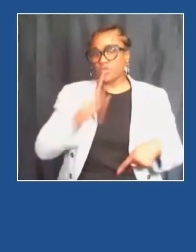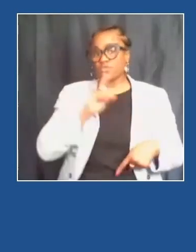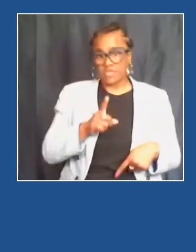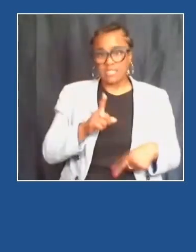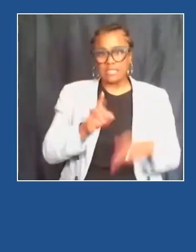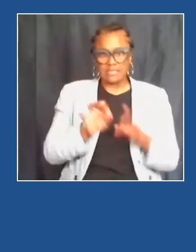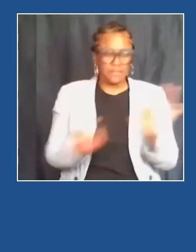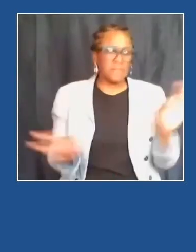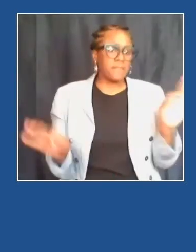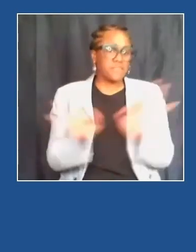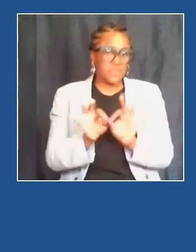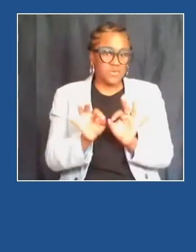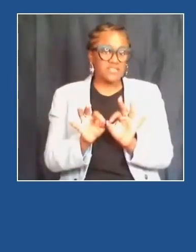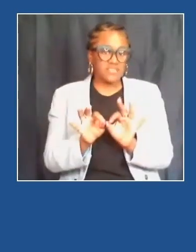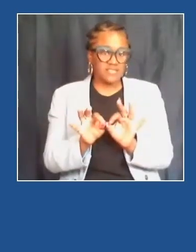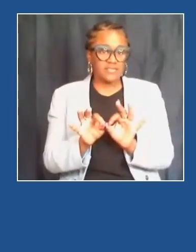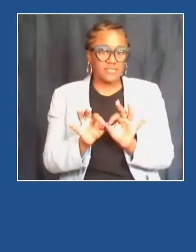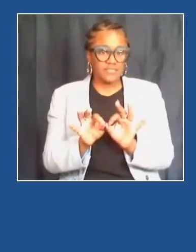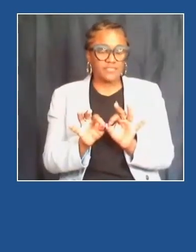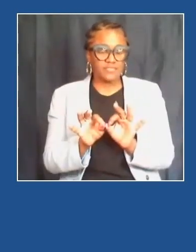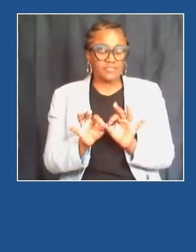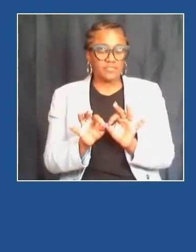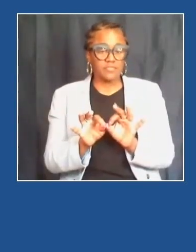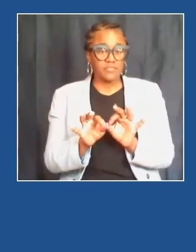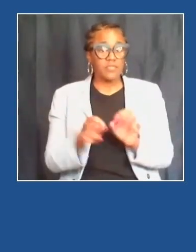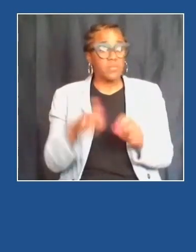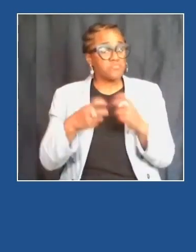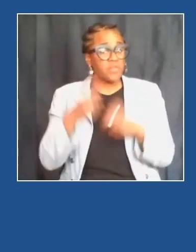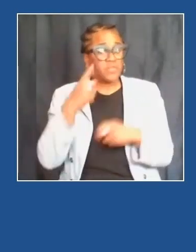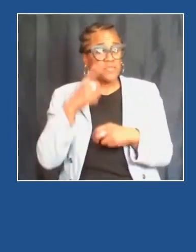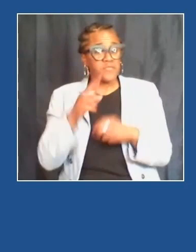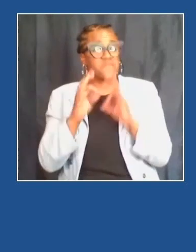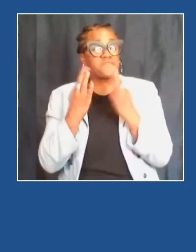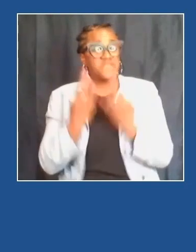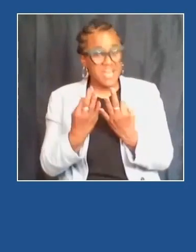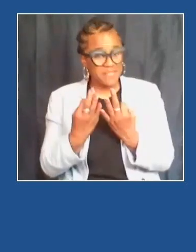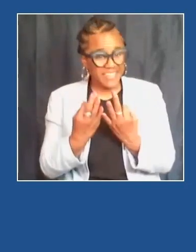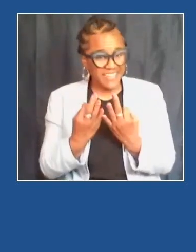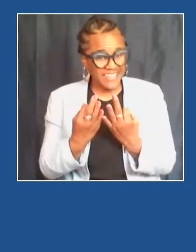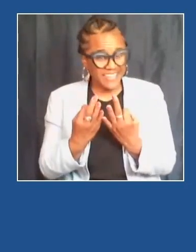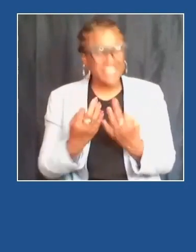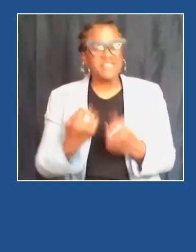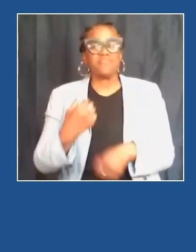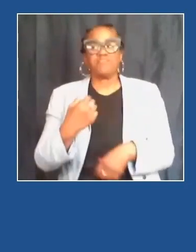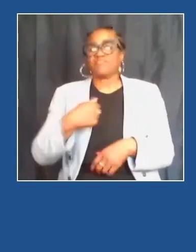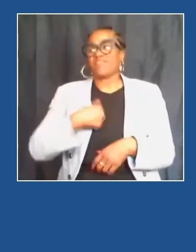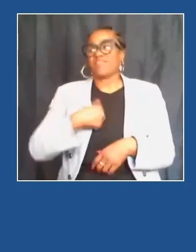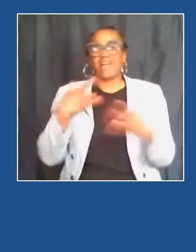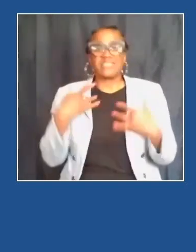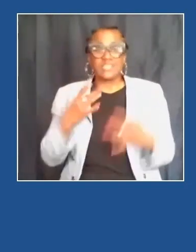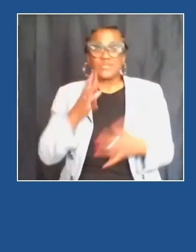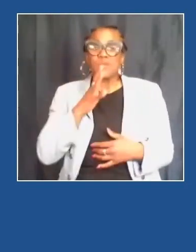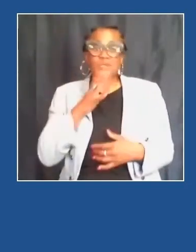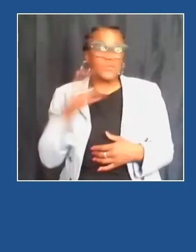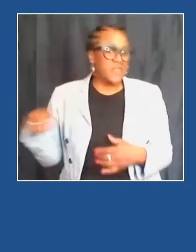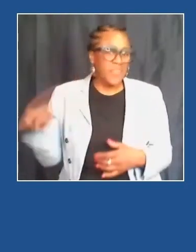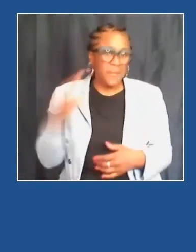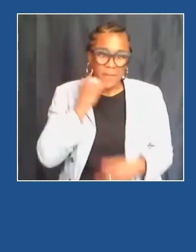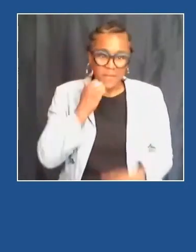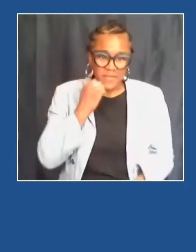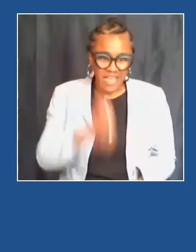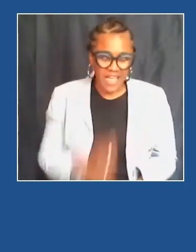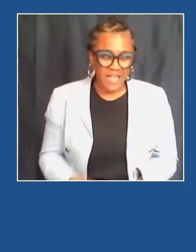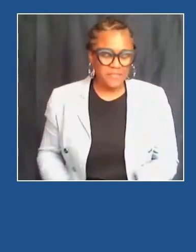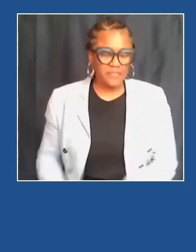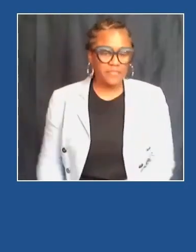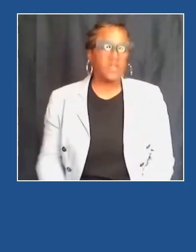essential. The problem for family members is that I talk to every day is,